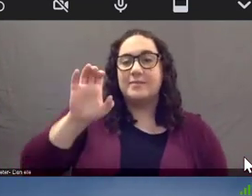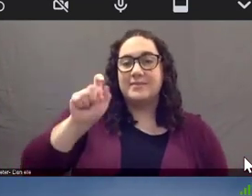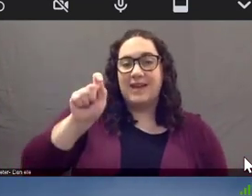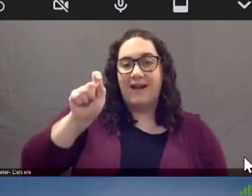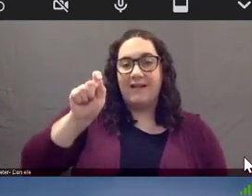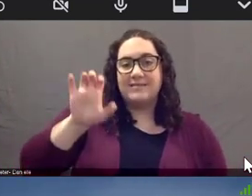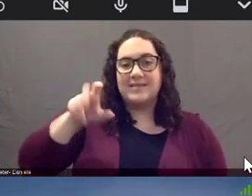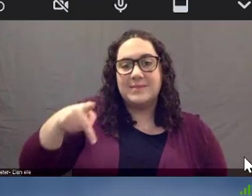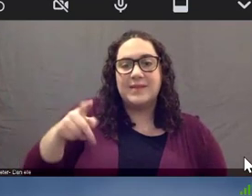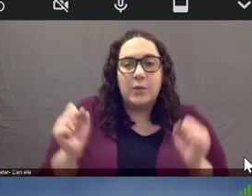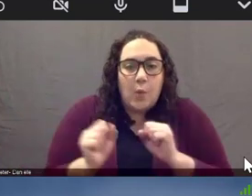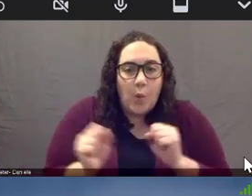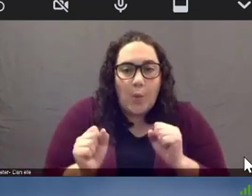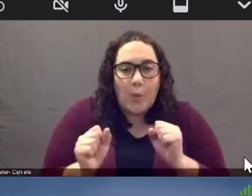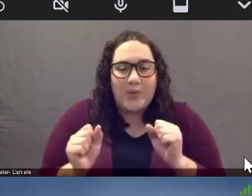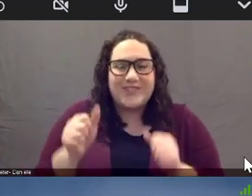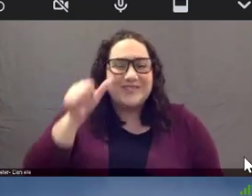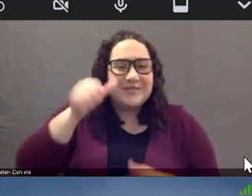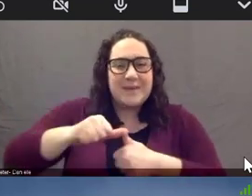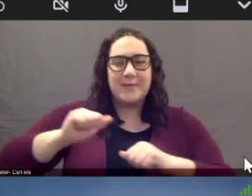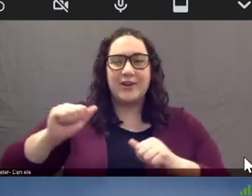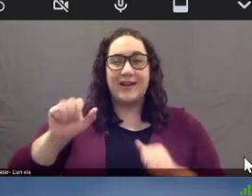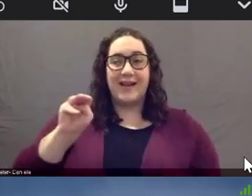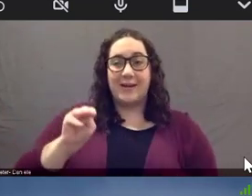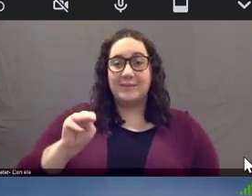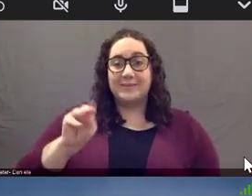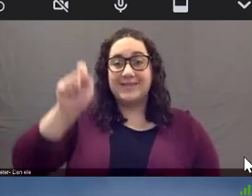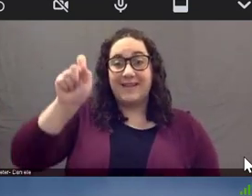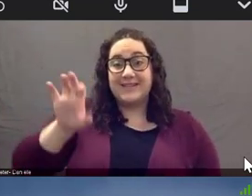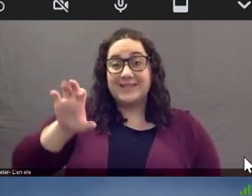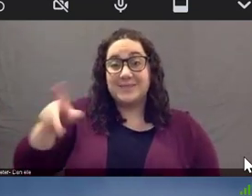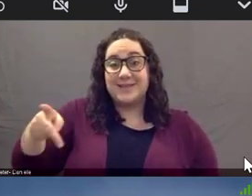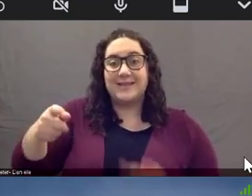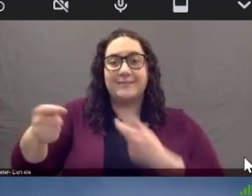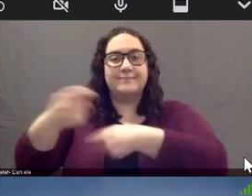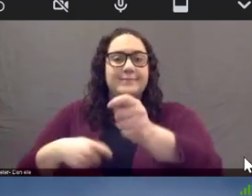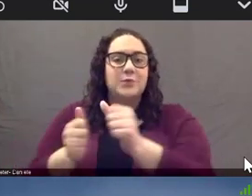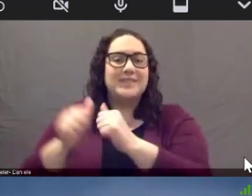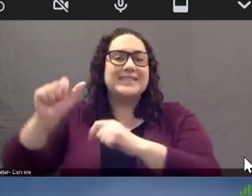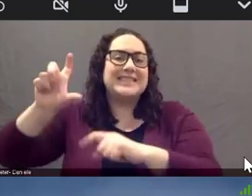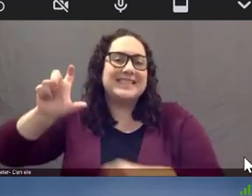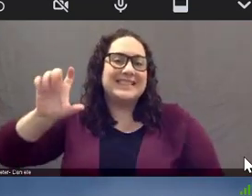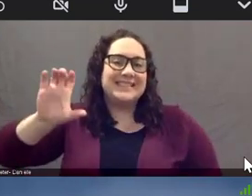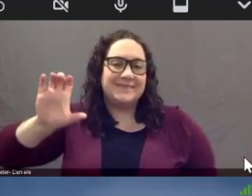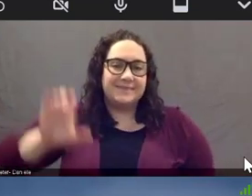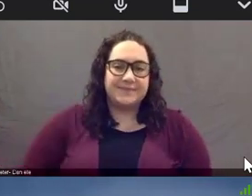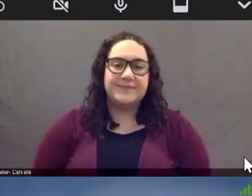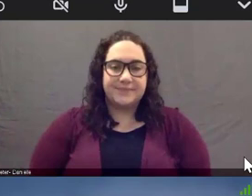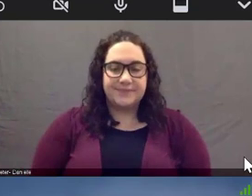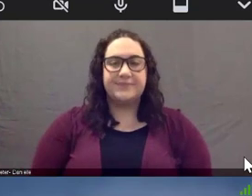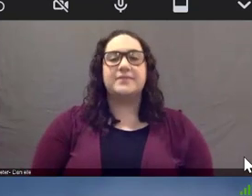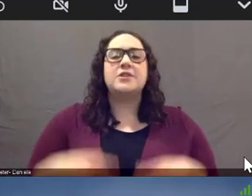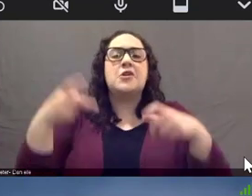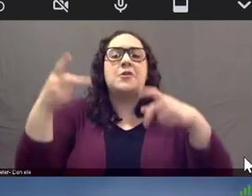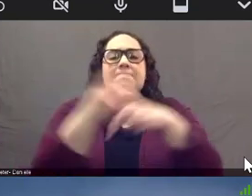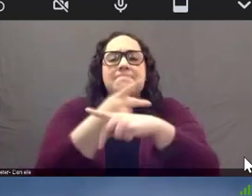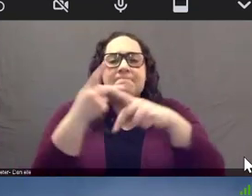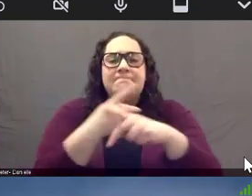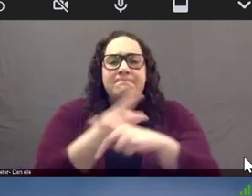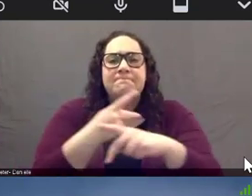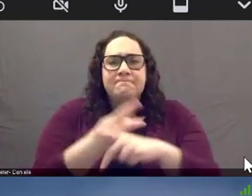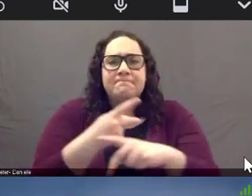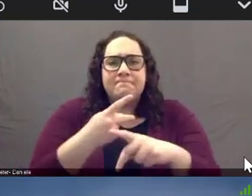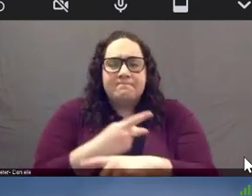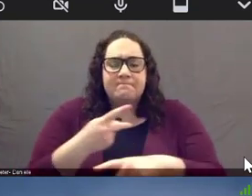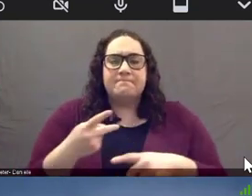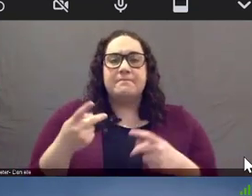C cold times delta t are equal. So here we can just work through the math and we can find an expression for the